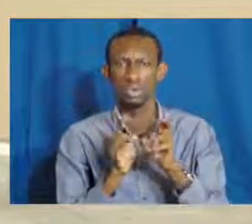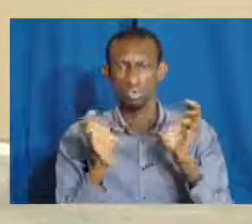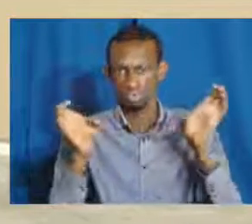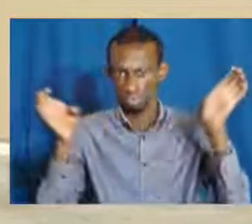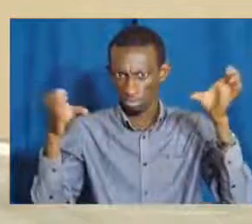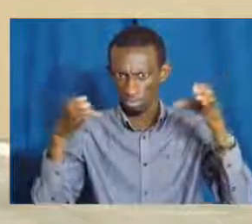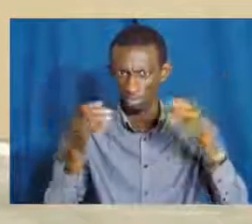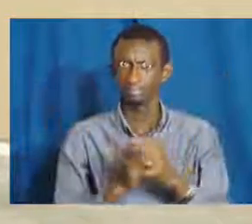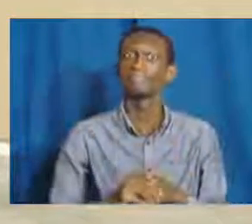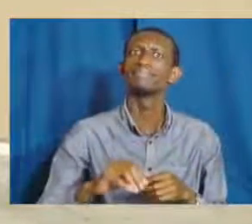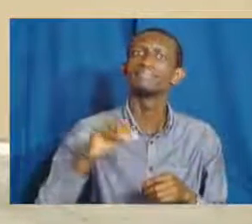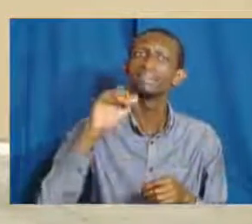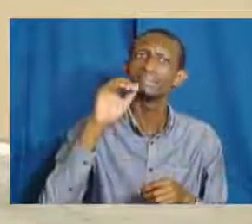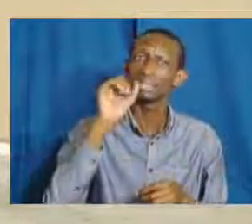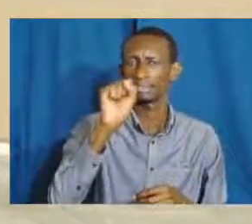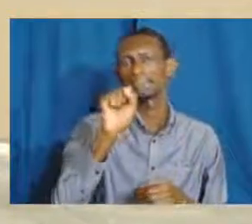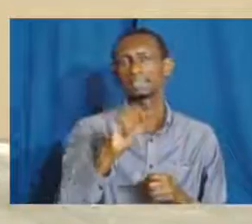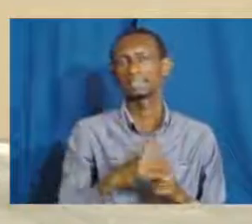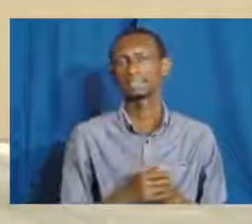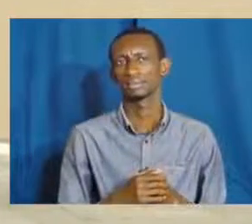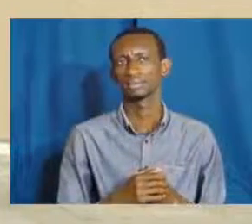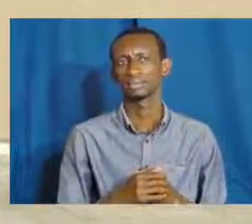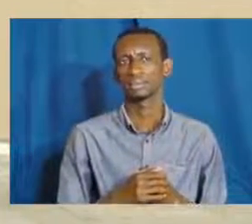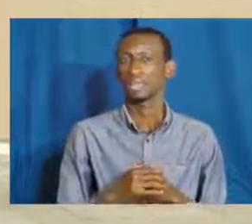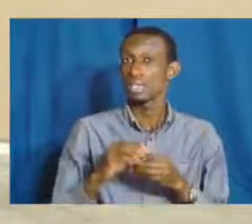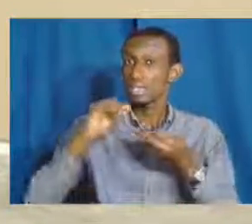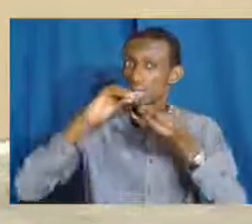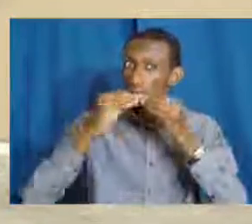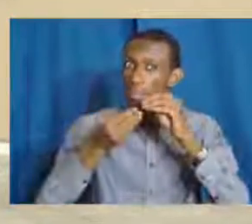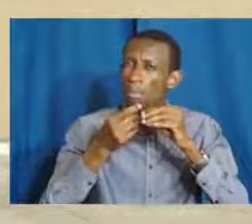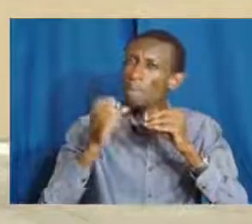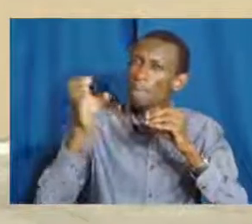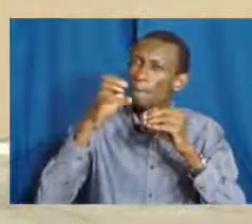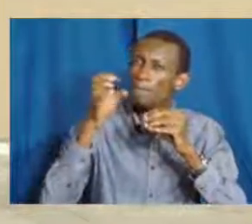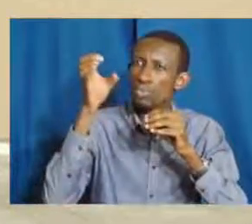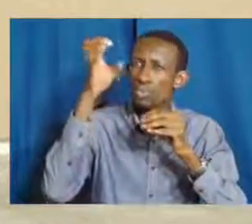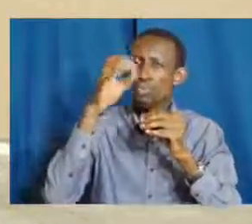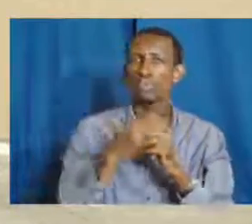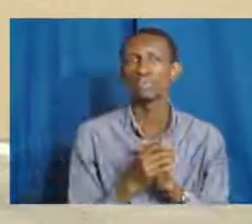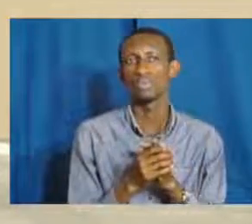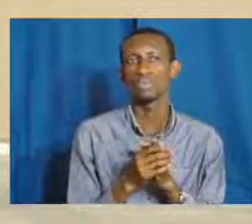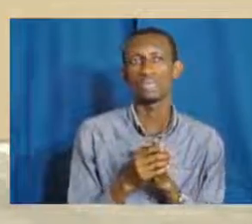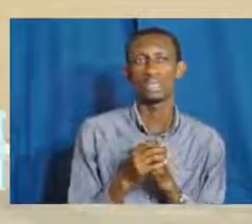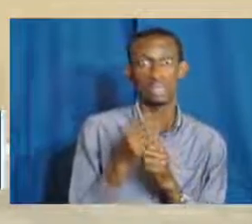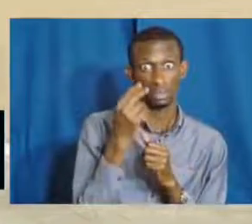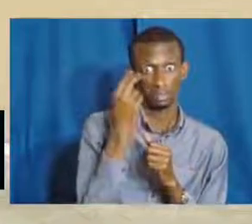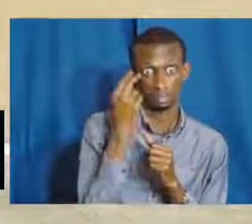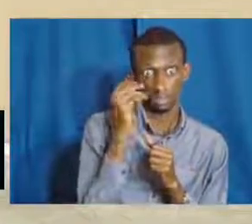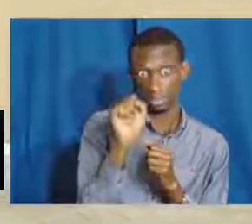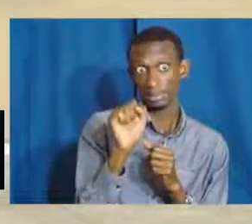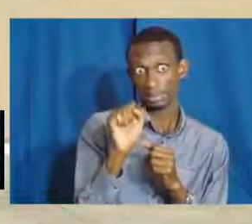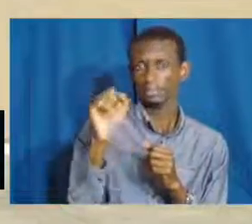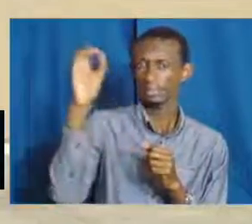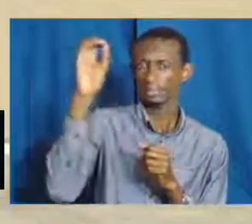in the valence electrons are in the S block. So in the S orbital, and